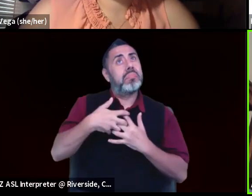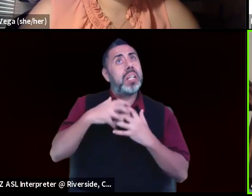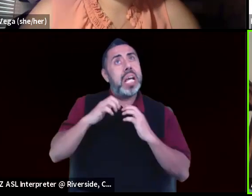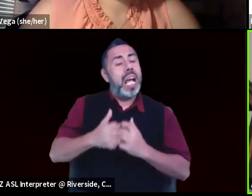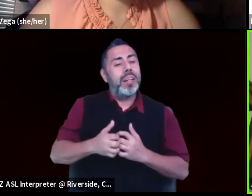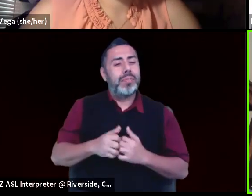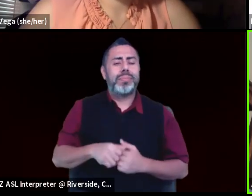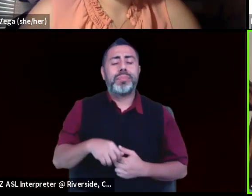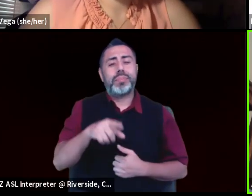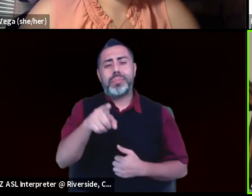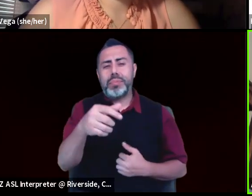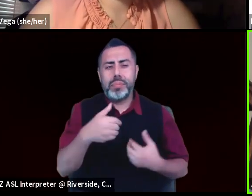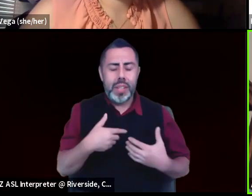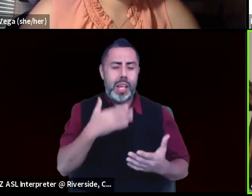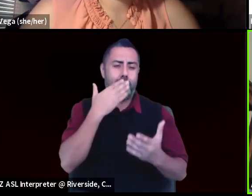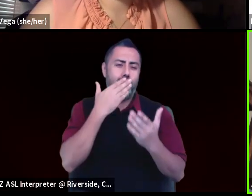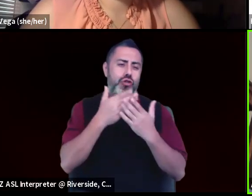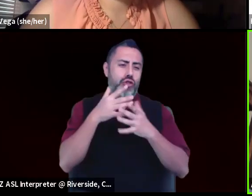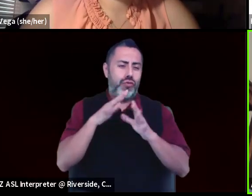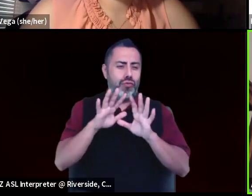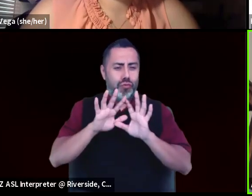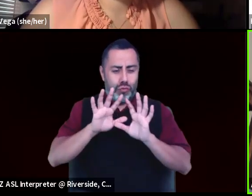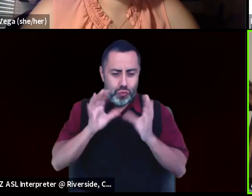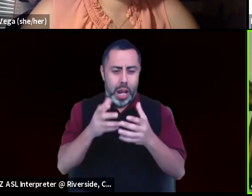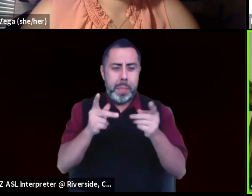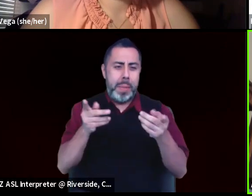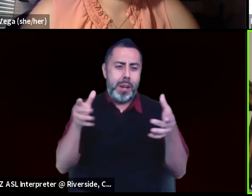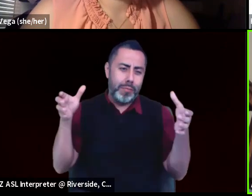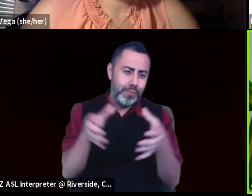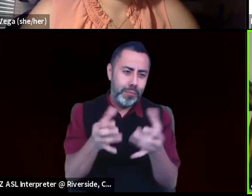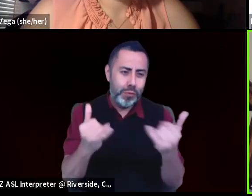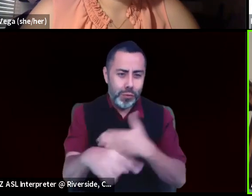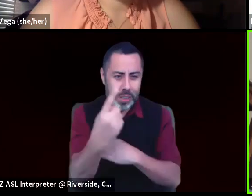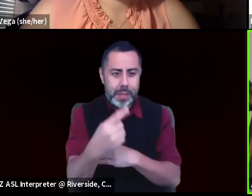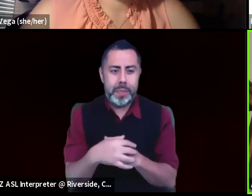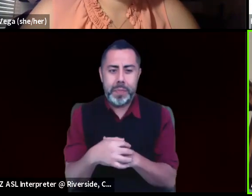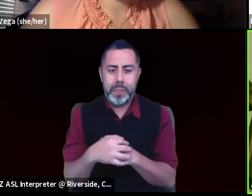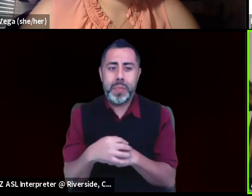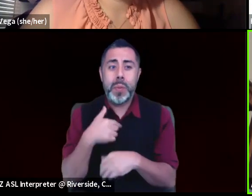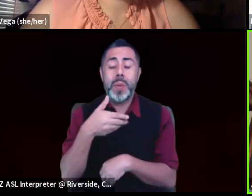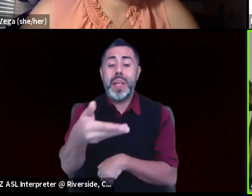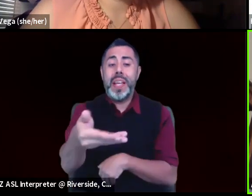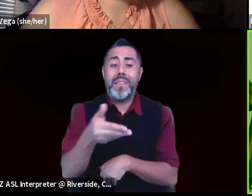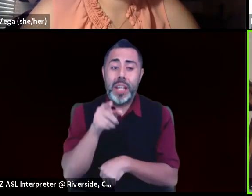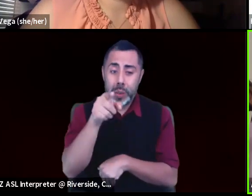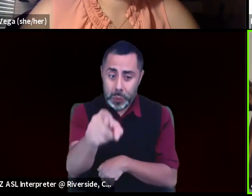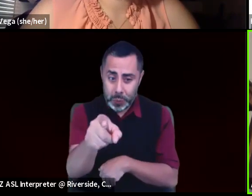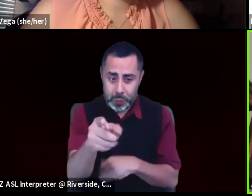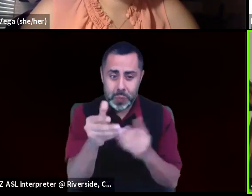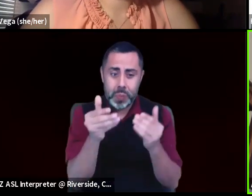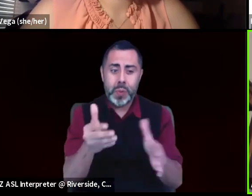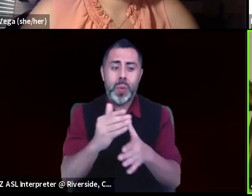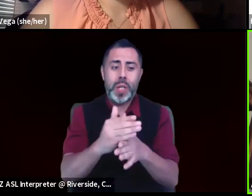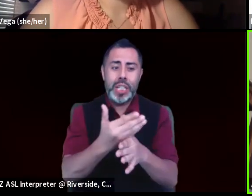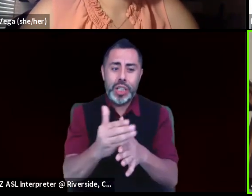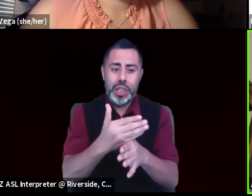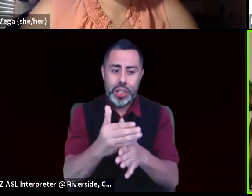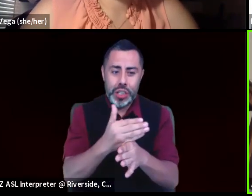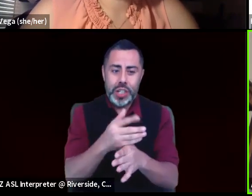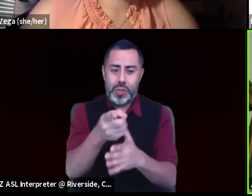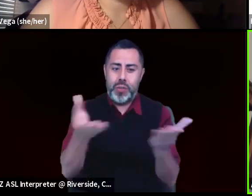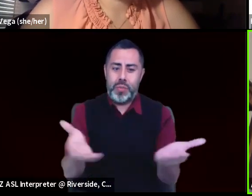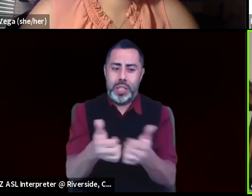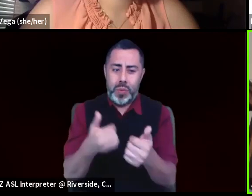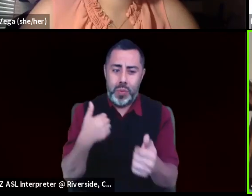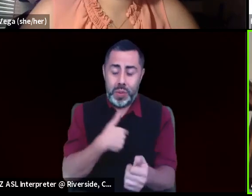these conversations over the past few weeks. And we invite you to share that you're present with us